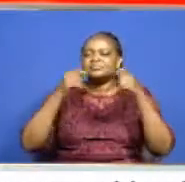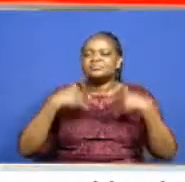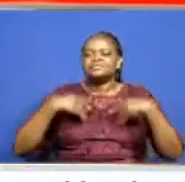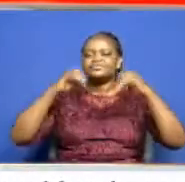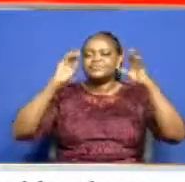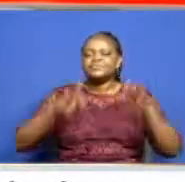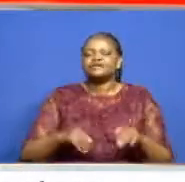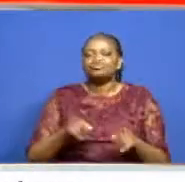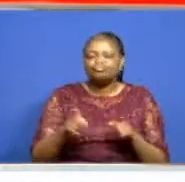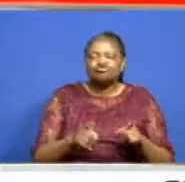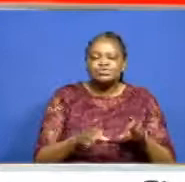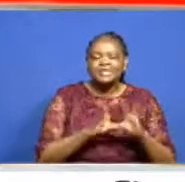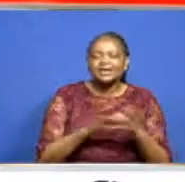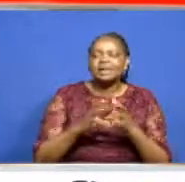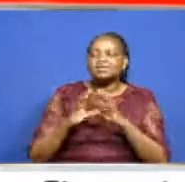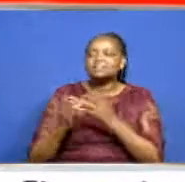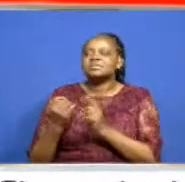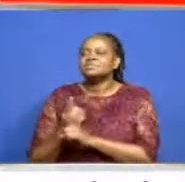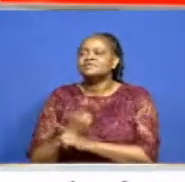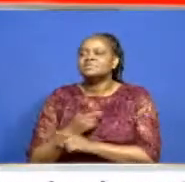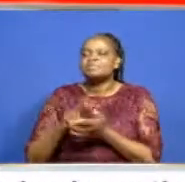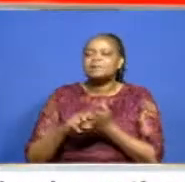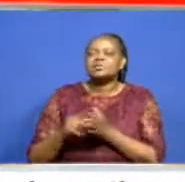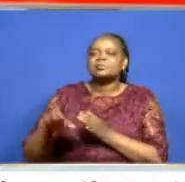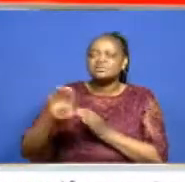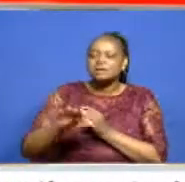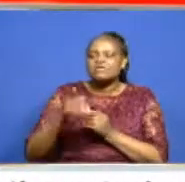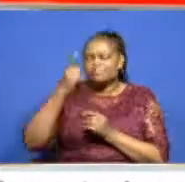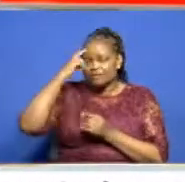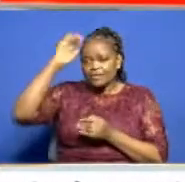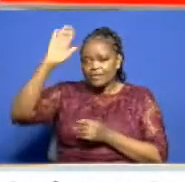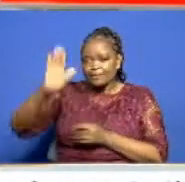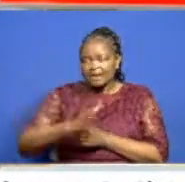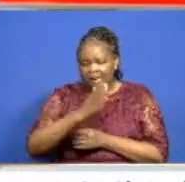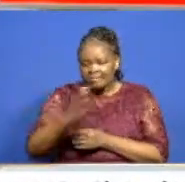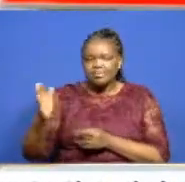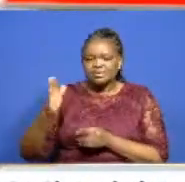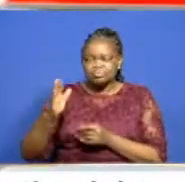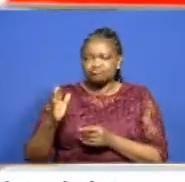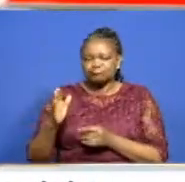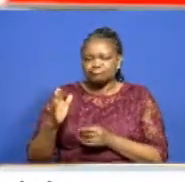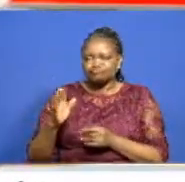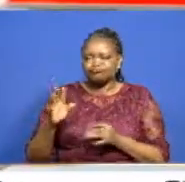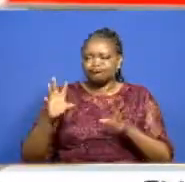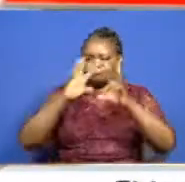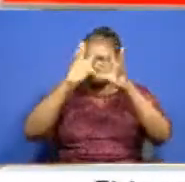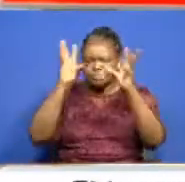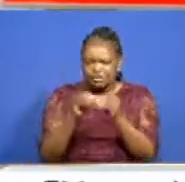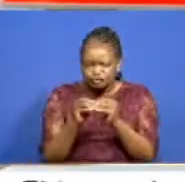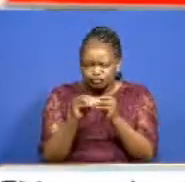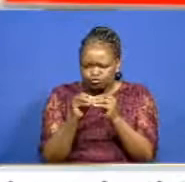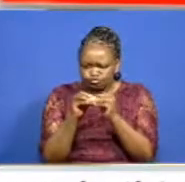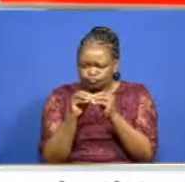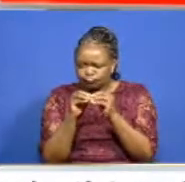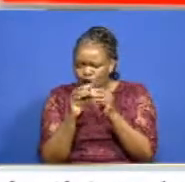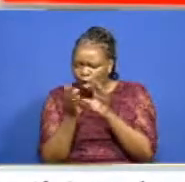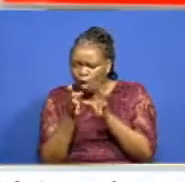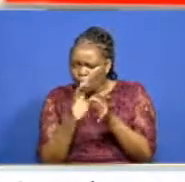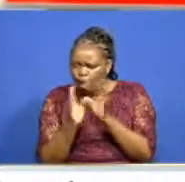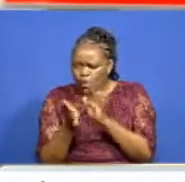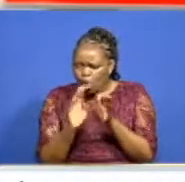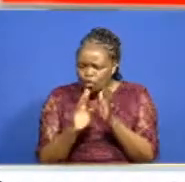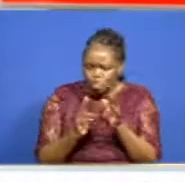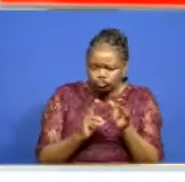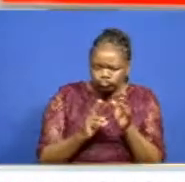classes. So this is an area for Parliament to relook at the budget which is given to the Teacher Service Commission, so that